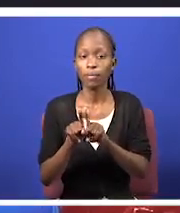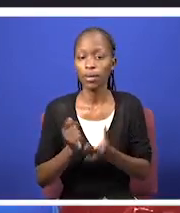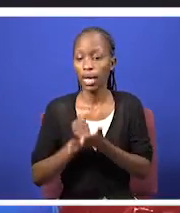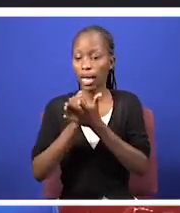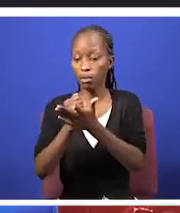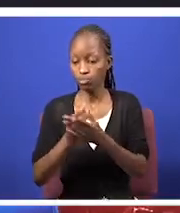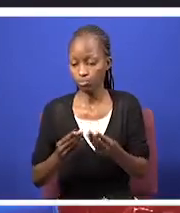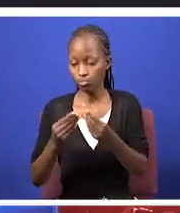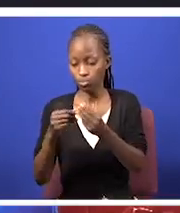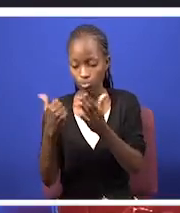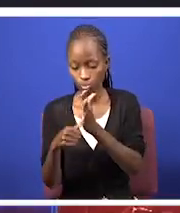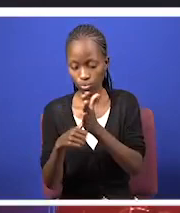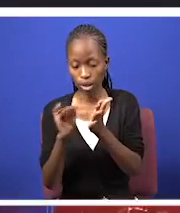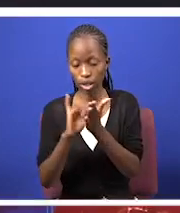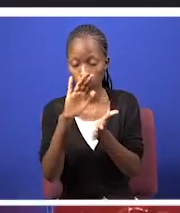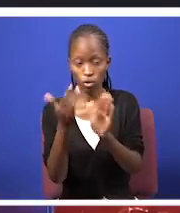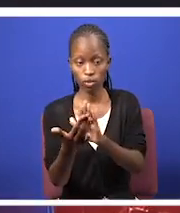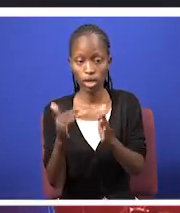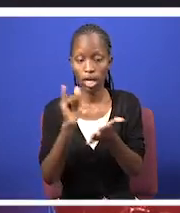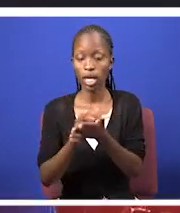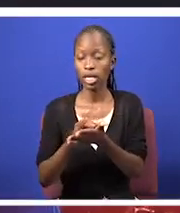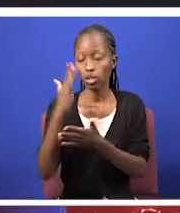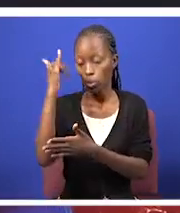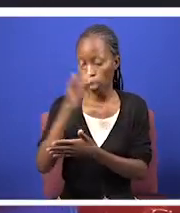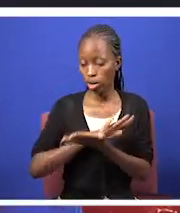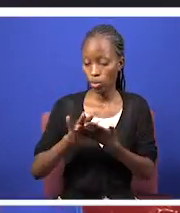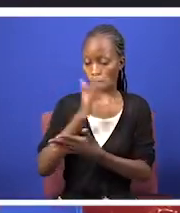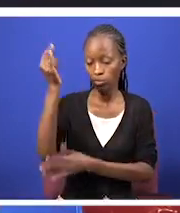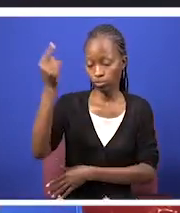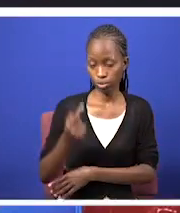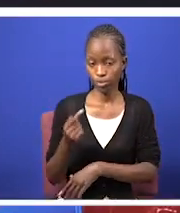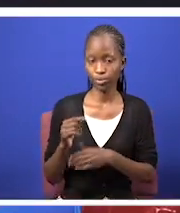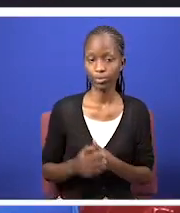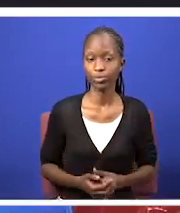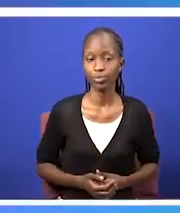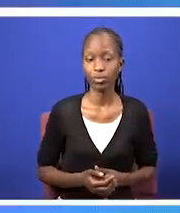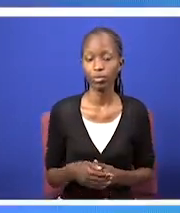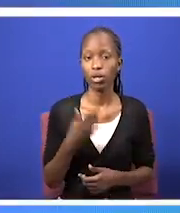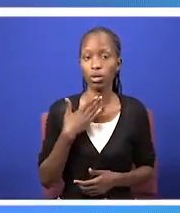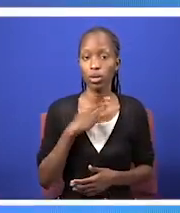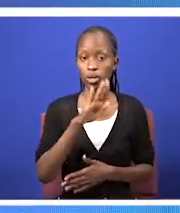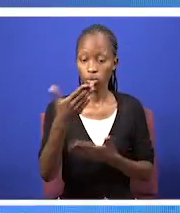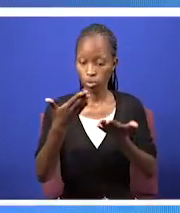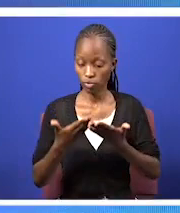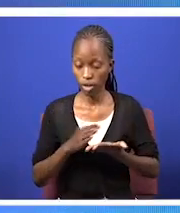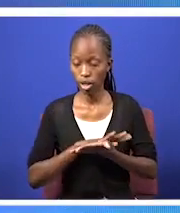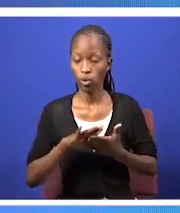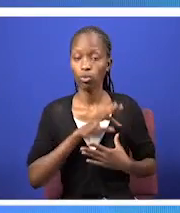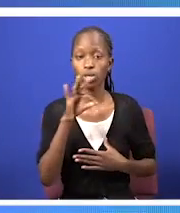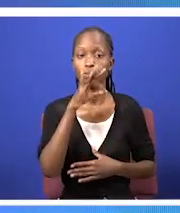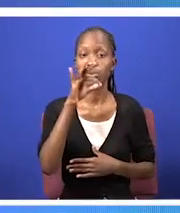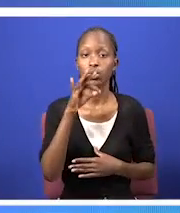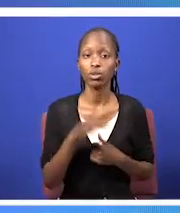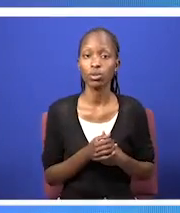respond to the issues that you are facing. That's what he came to help us to do. I want you to invite the Holy